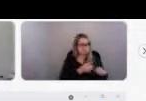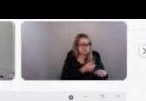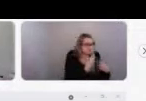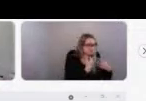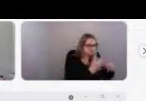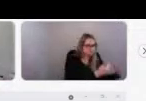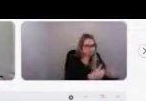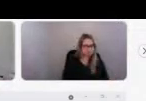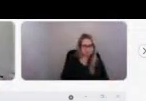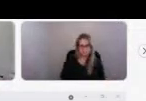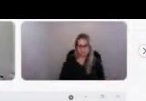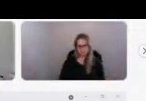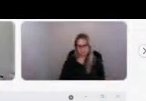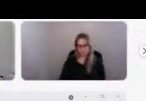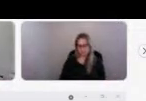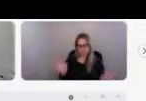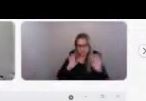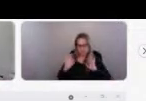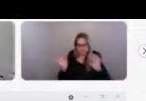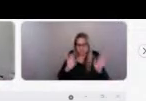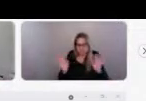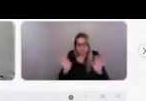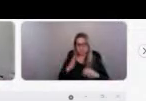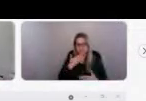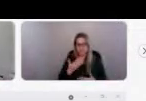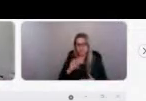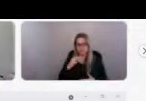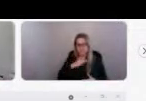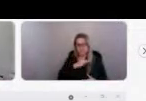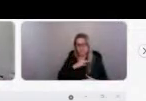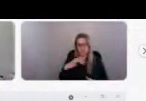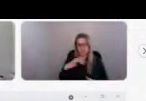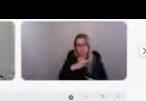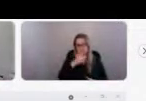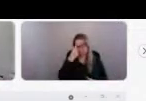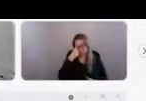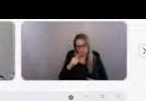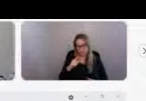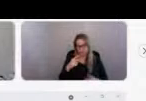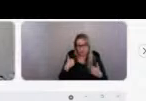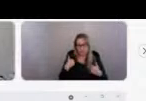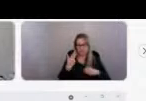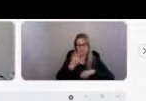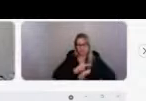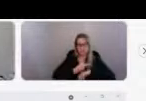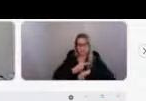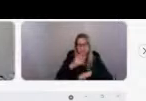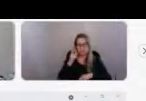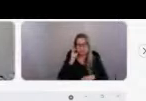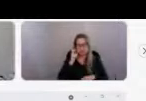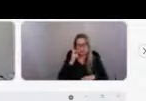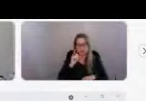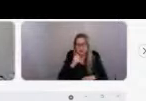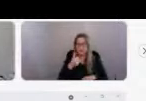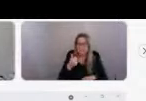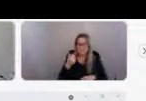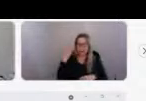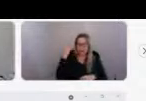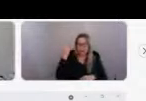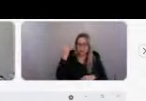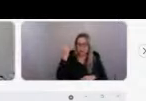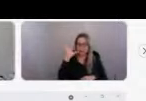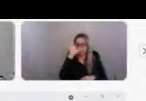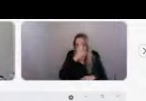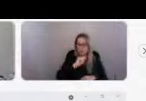proceed hi um thanks to the members of the commission for spending this lovely day listening to us instead of being out enjoying the beautiful